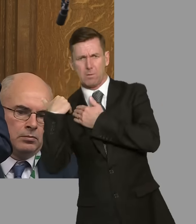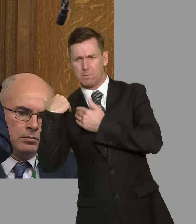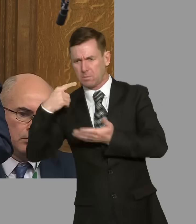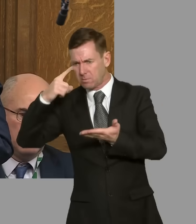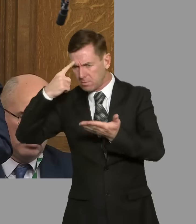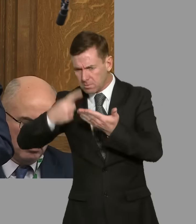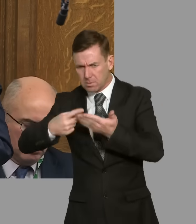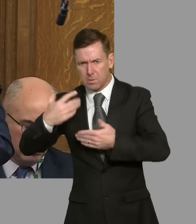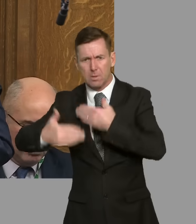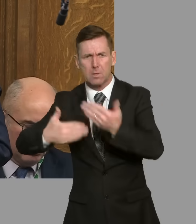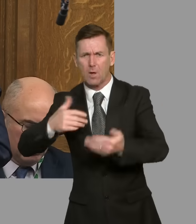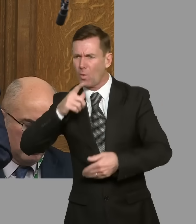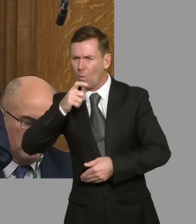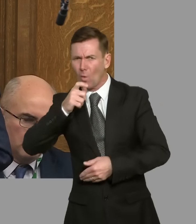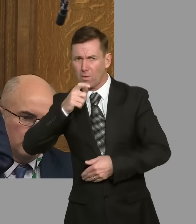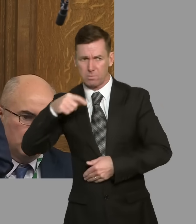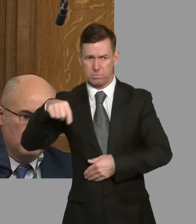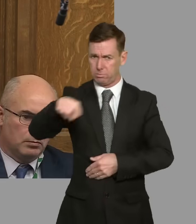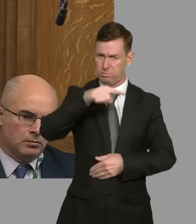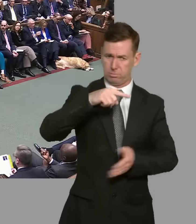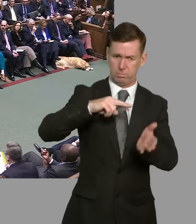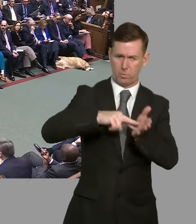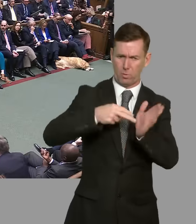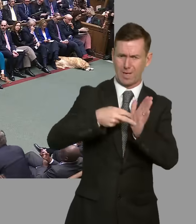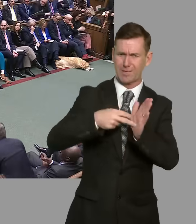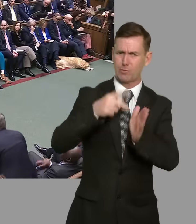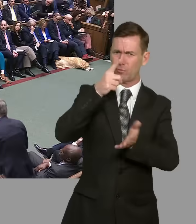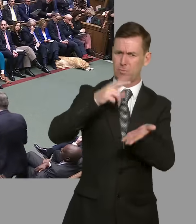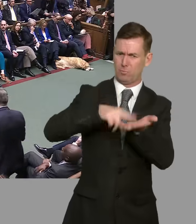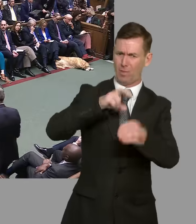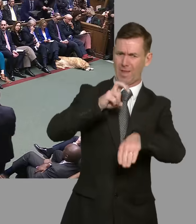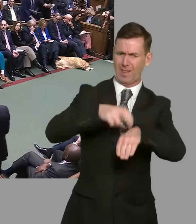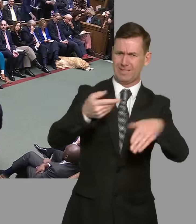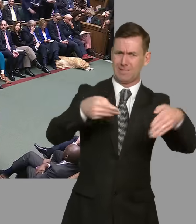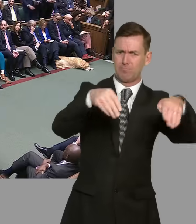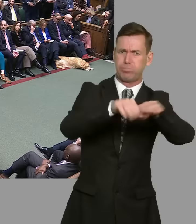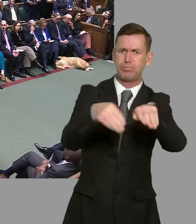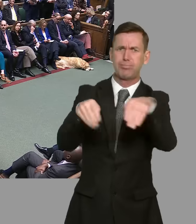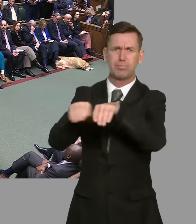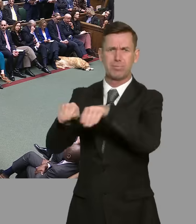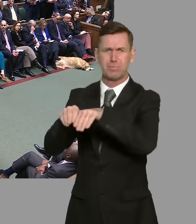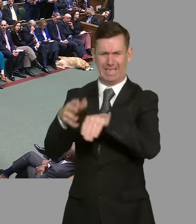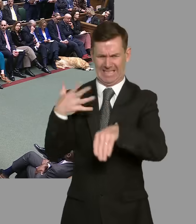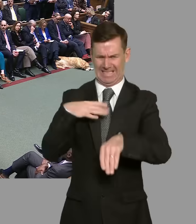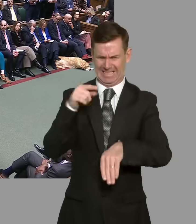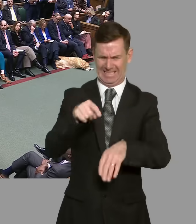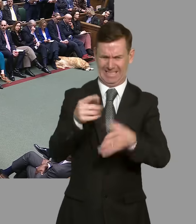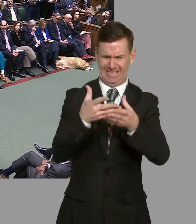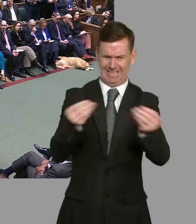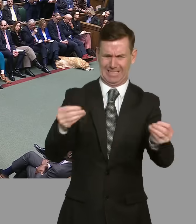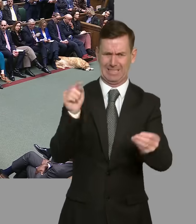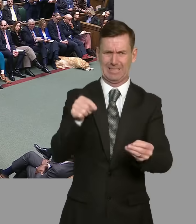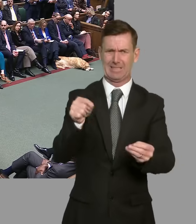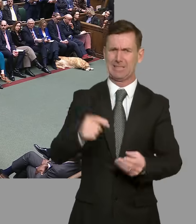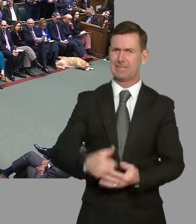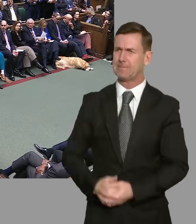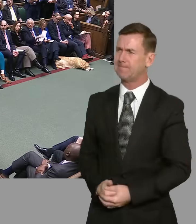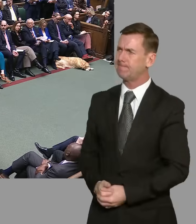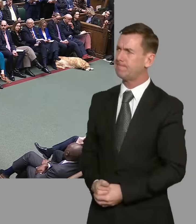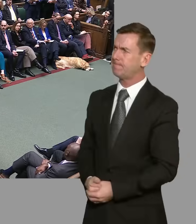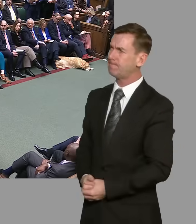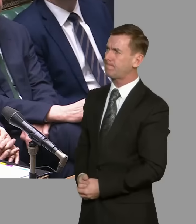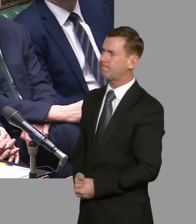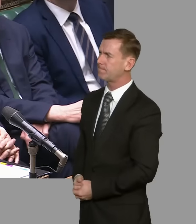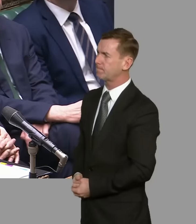these changes and challenges can be resolved? Prime Minister. We've delivered a record settlement for Northern Ireland